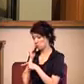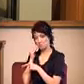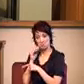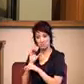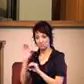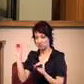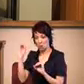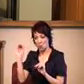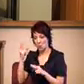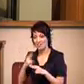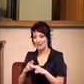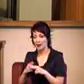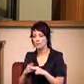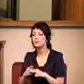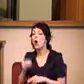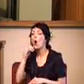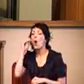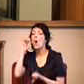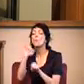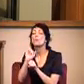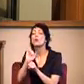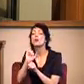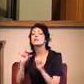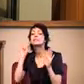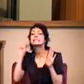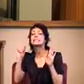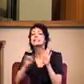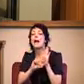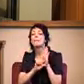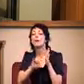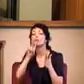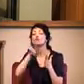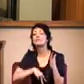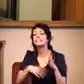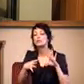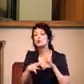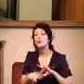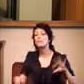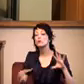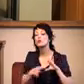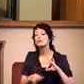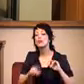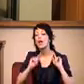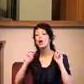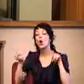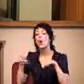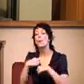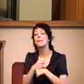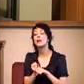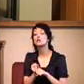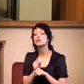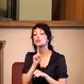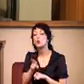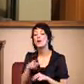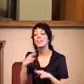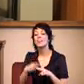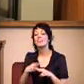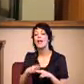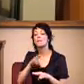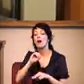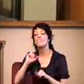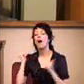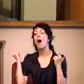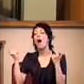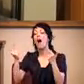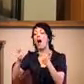neighbor. Here's your homework assignment. Read those scriptures and go make sure you know the name of all of your